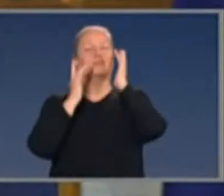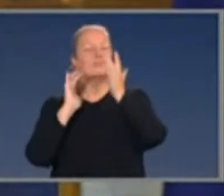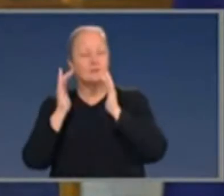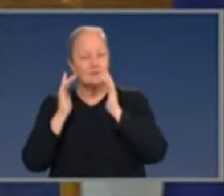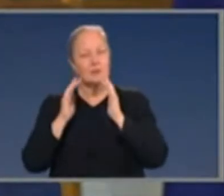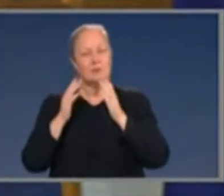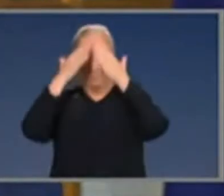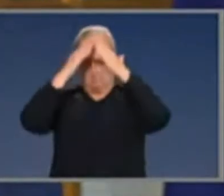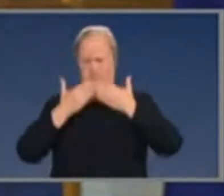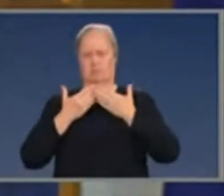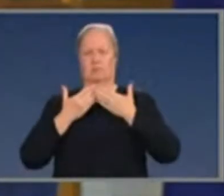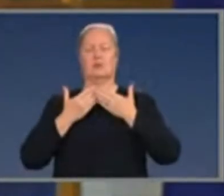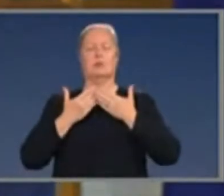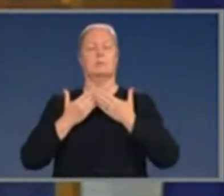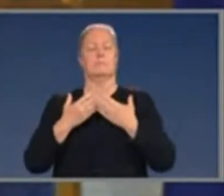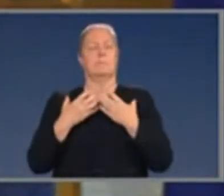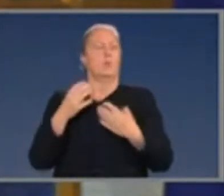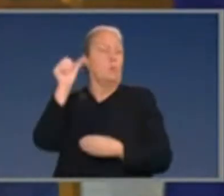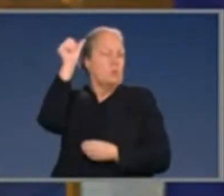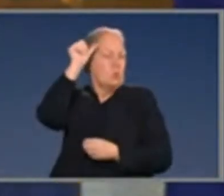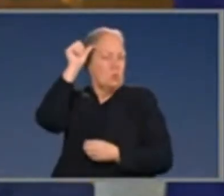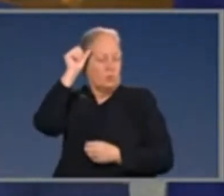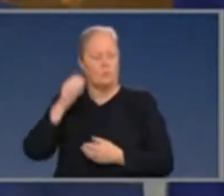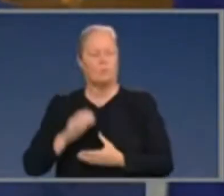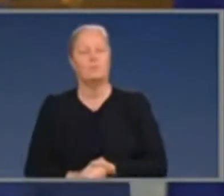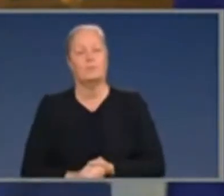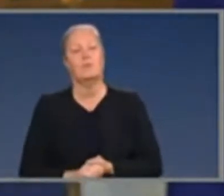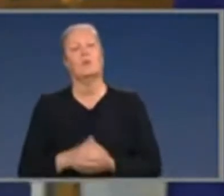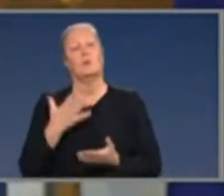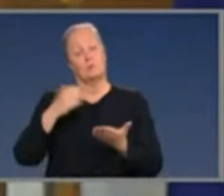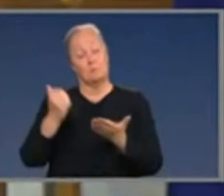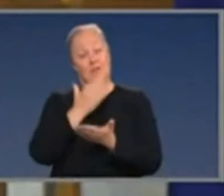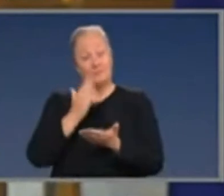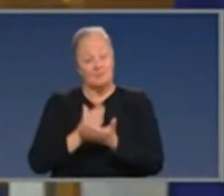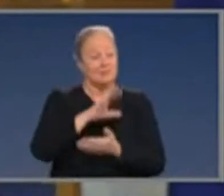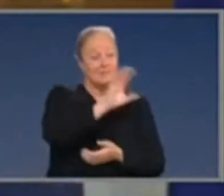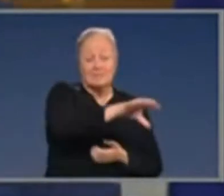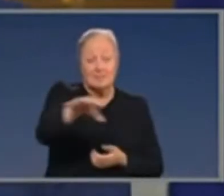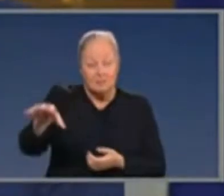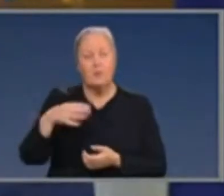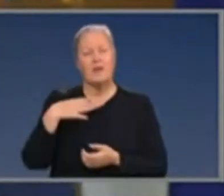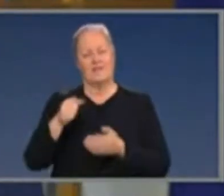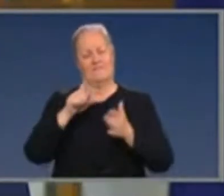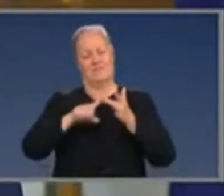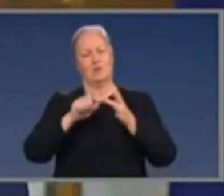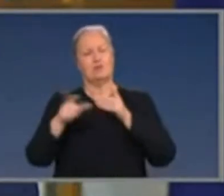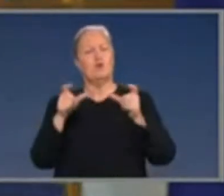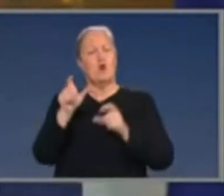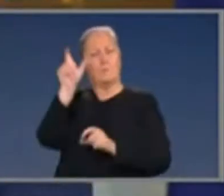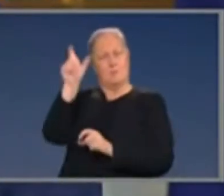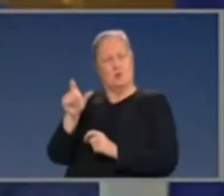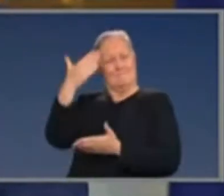of infection control practices. We'll be also making sure that every facility is visited by an infection control